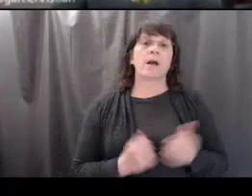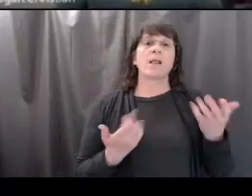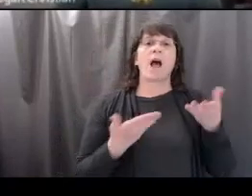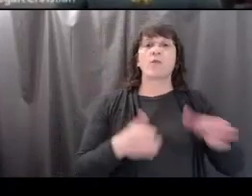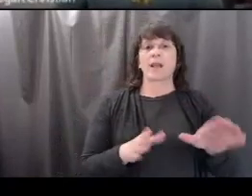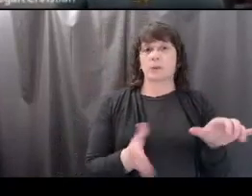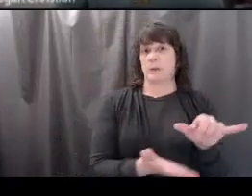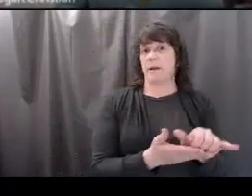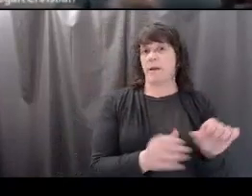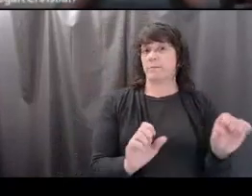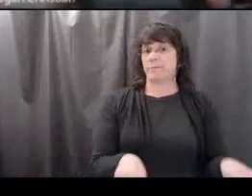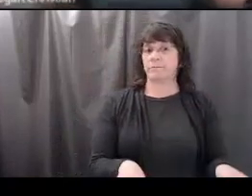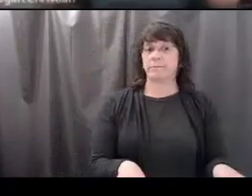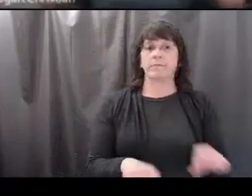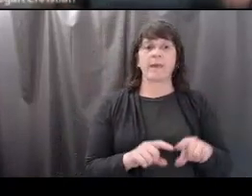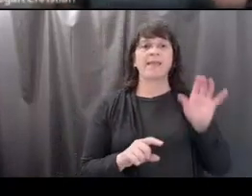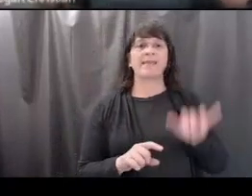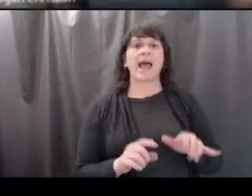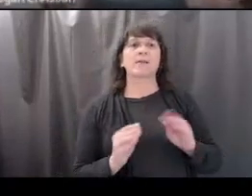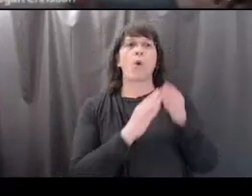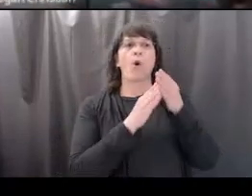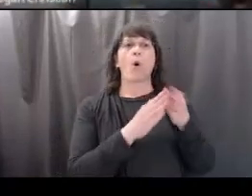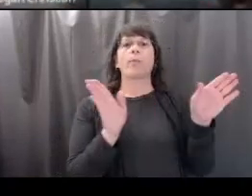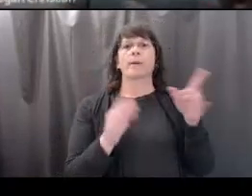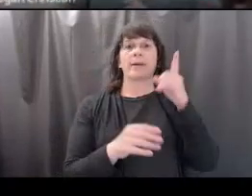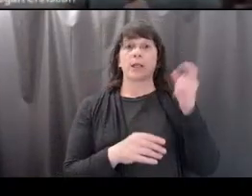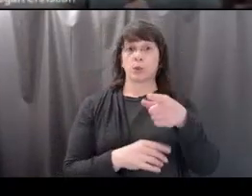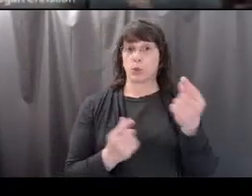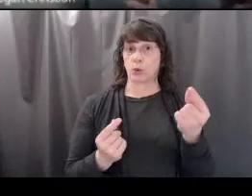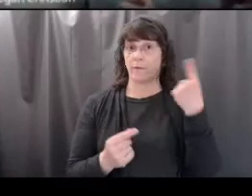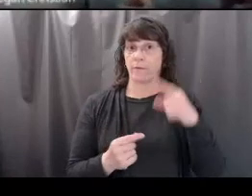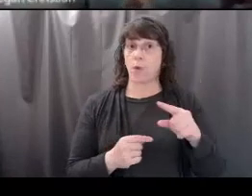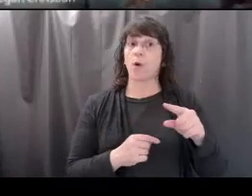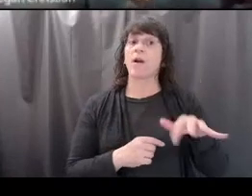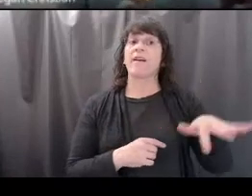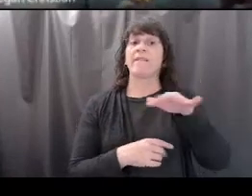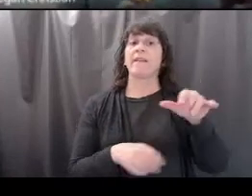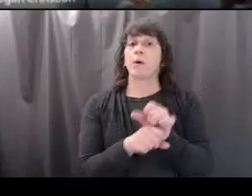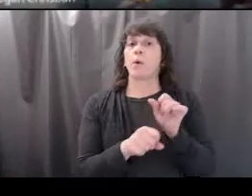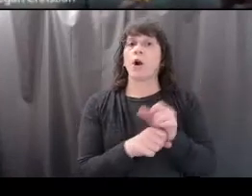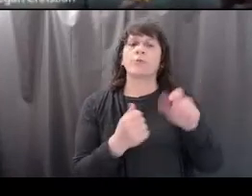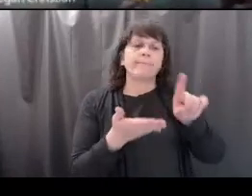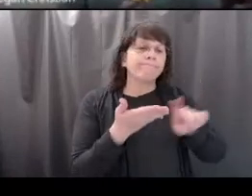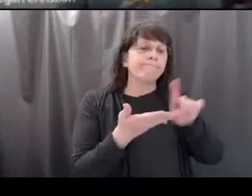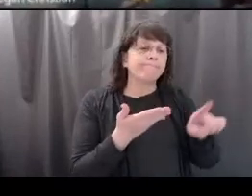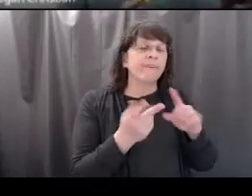ways to do that. But I'm going to leave that one more open because part of what you're going to do for your field work is look into some ways